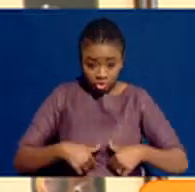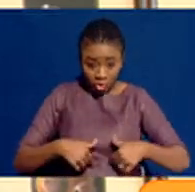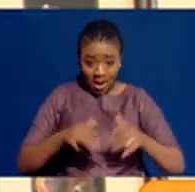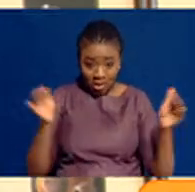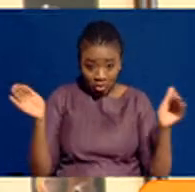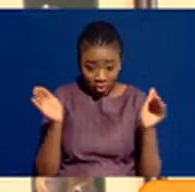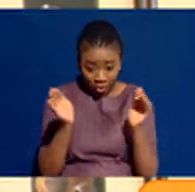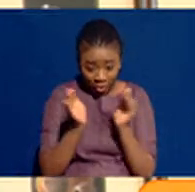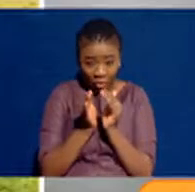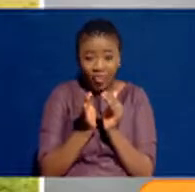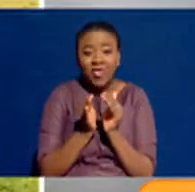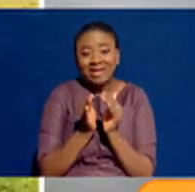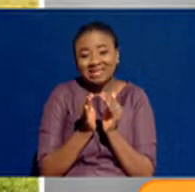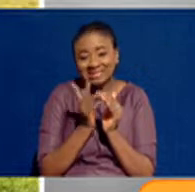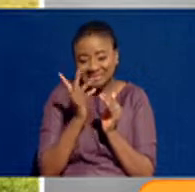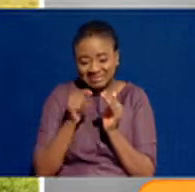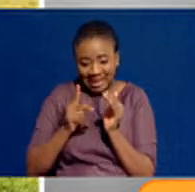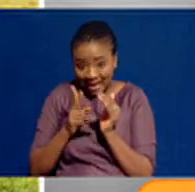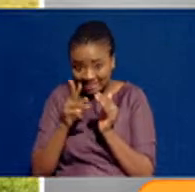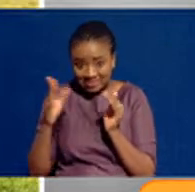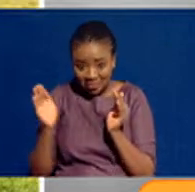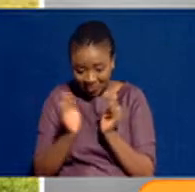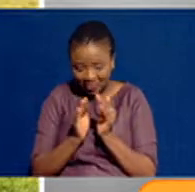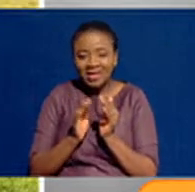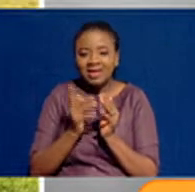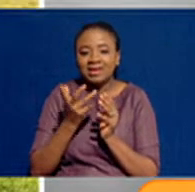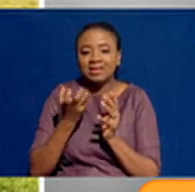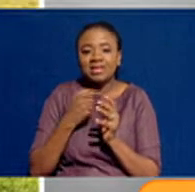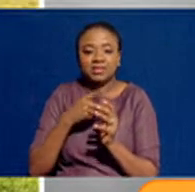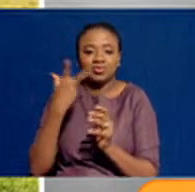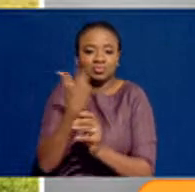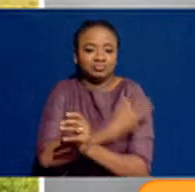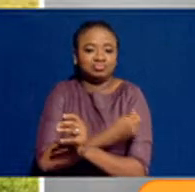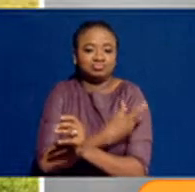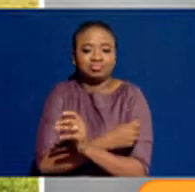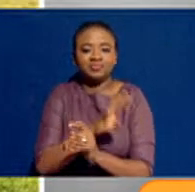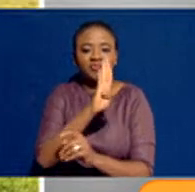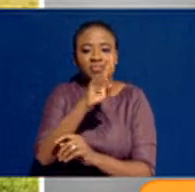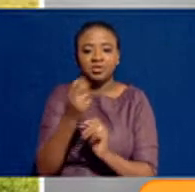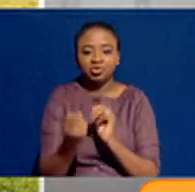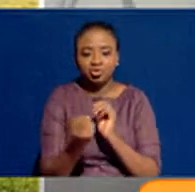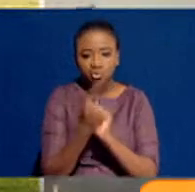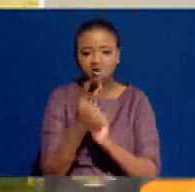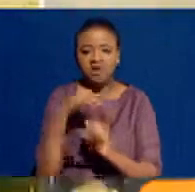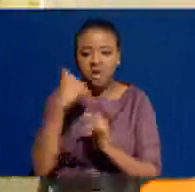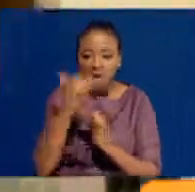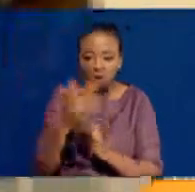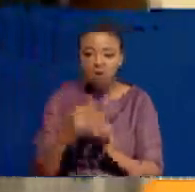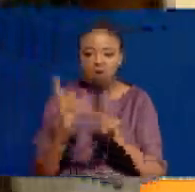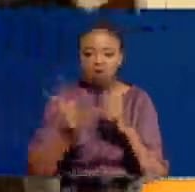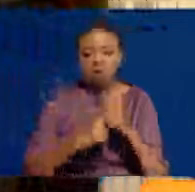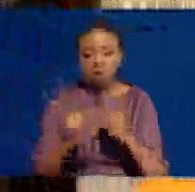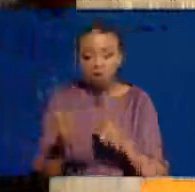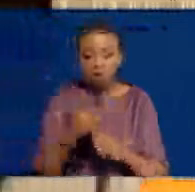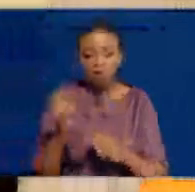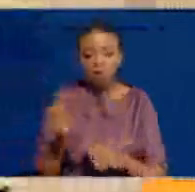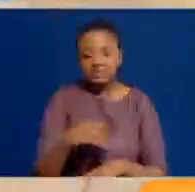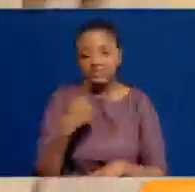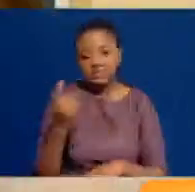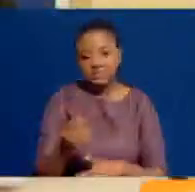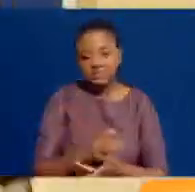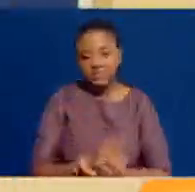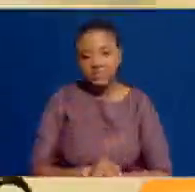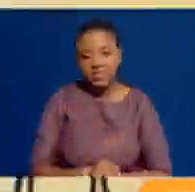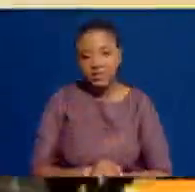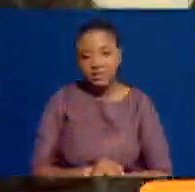the only extra thing, really. Ah, confidence was always there, even in the big body. But let's be honest, it was a boost.